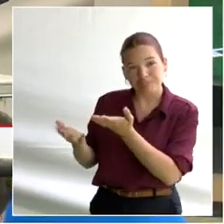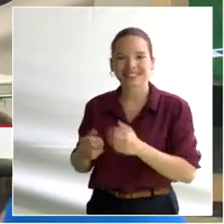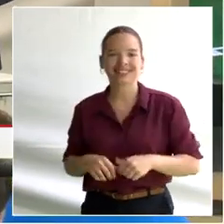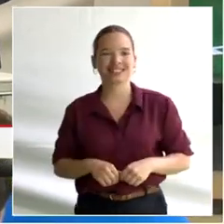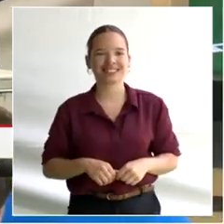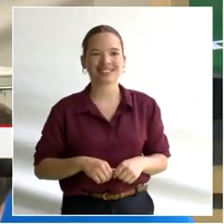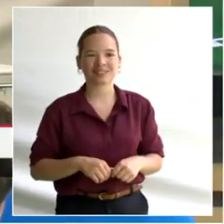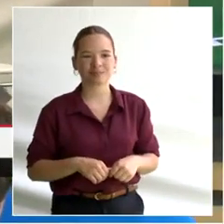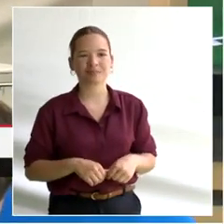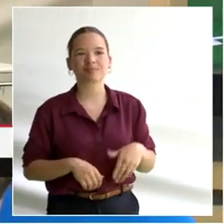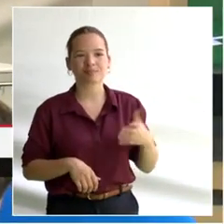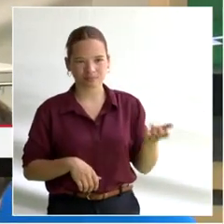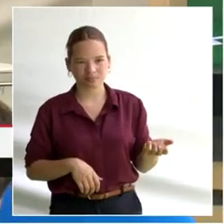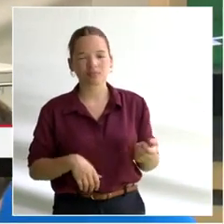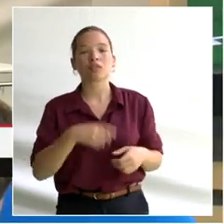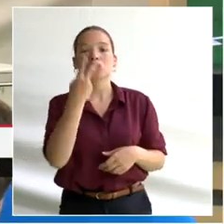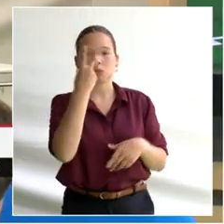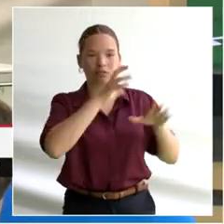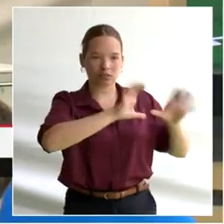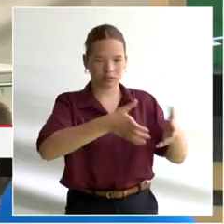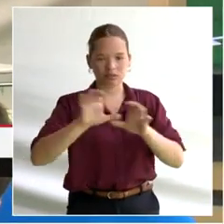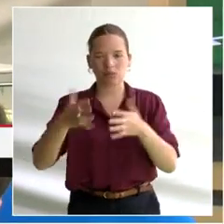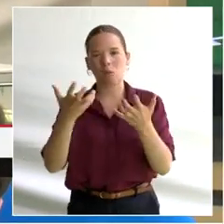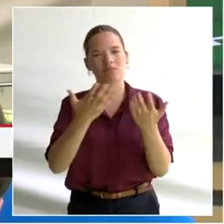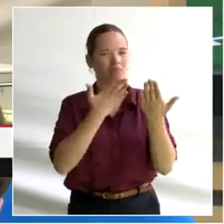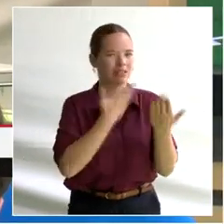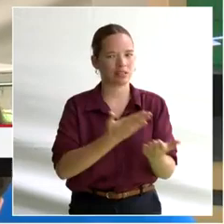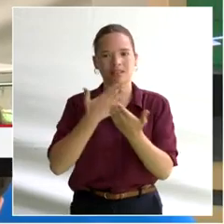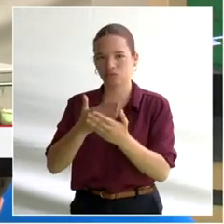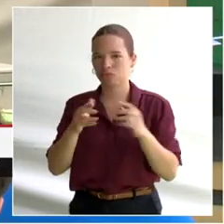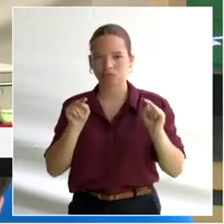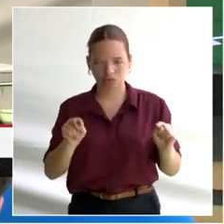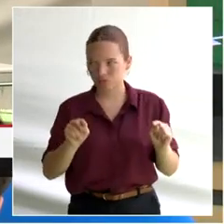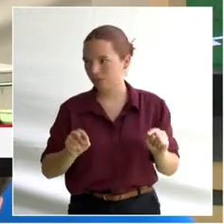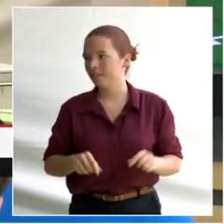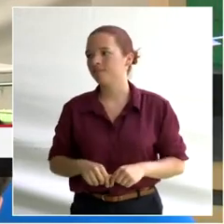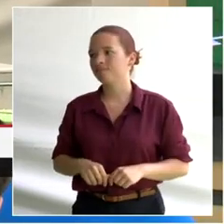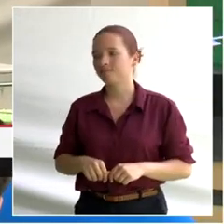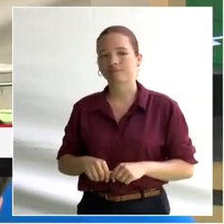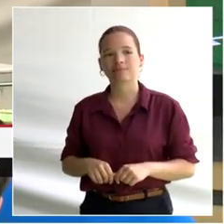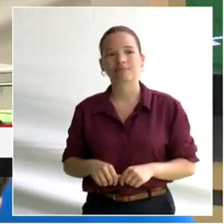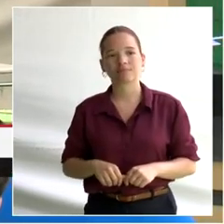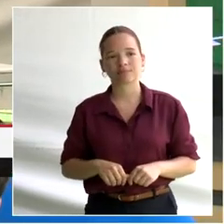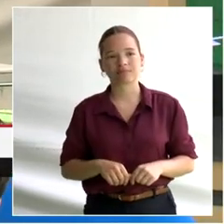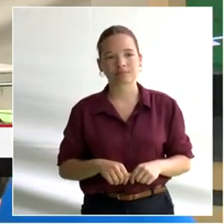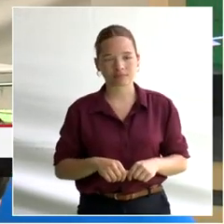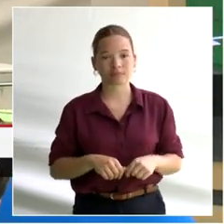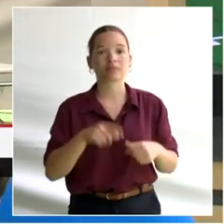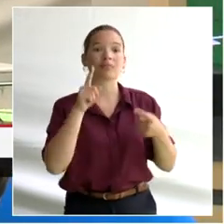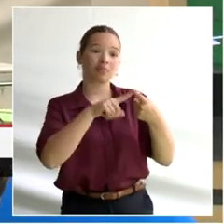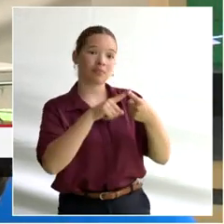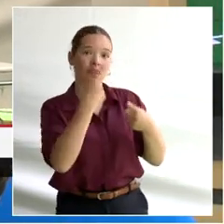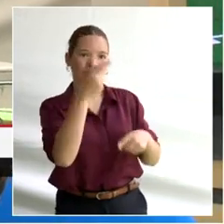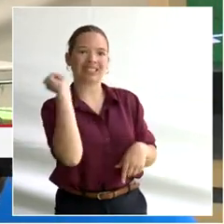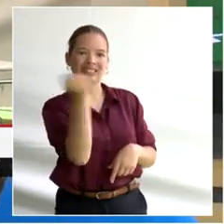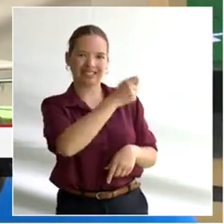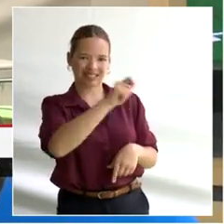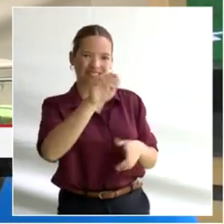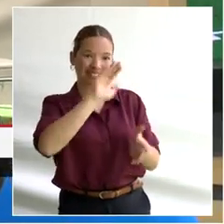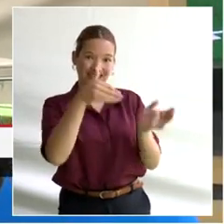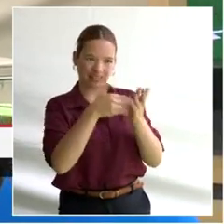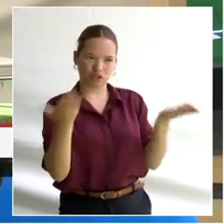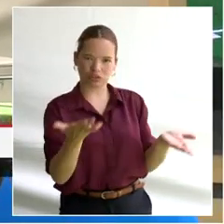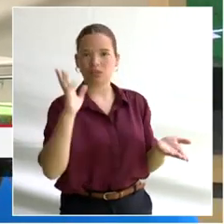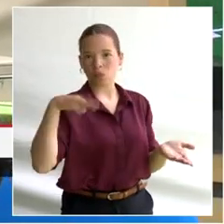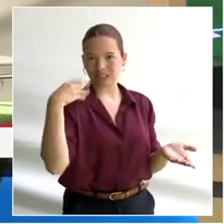groups I meant to thank. The mayor covered Cora, who is tennis royalty in Washington. Cora, I'll get choked up talking about